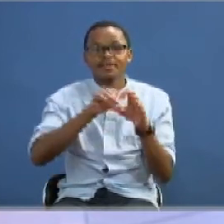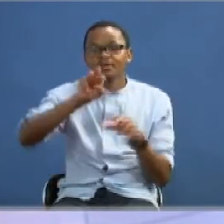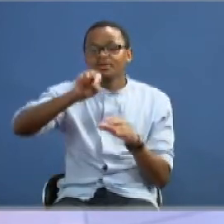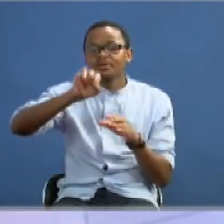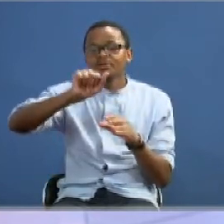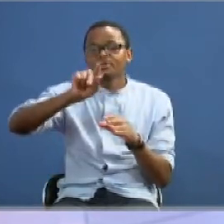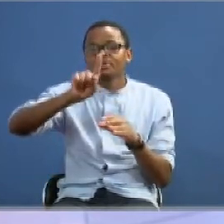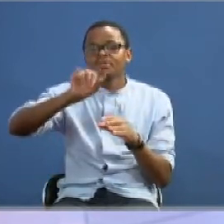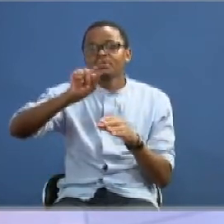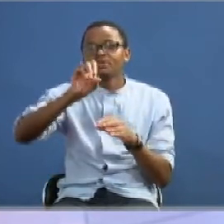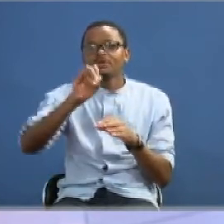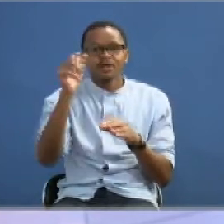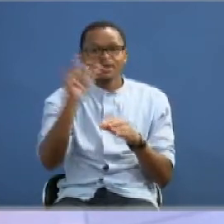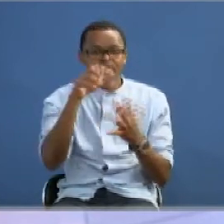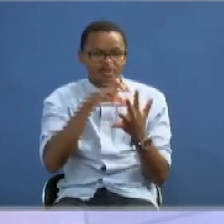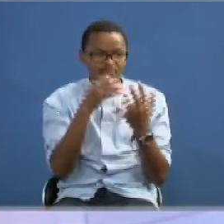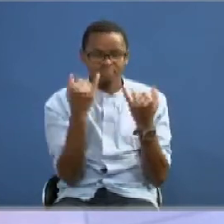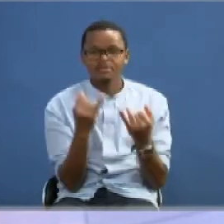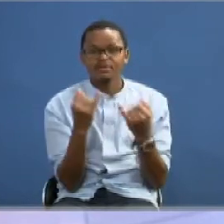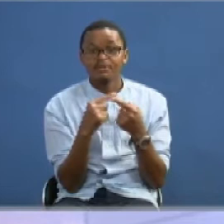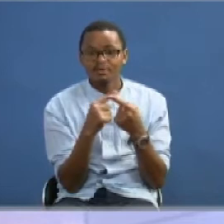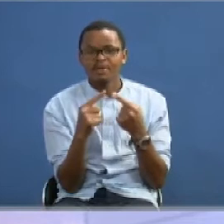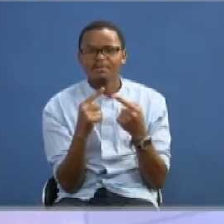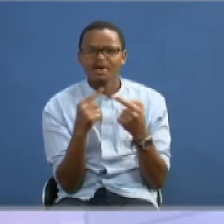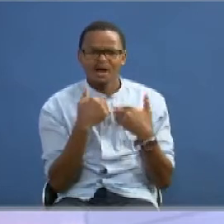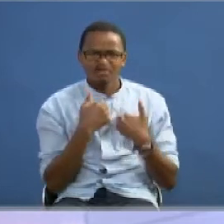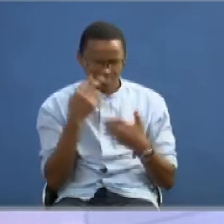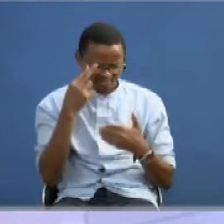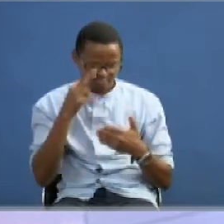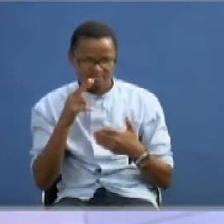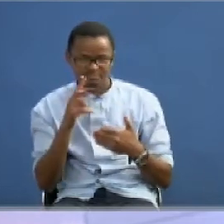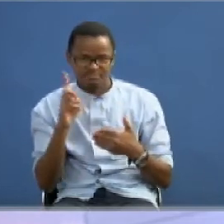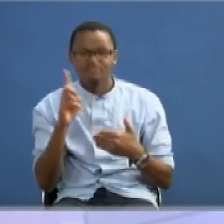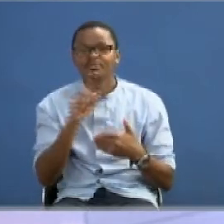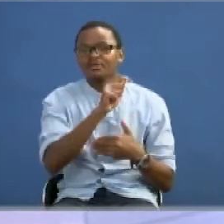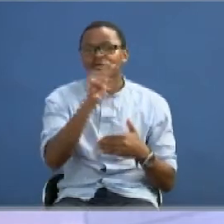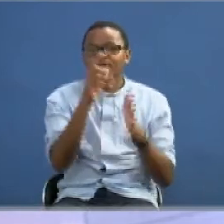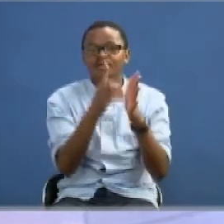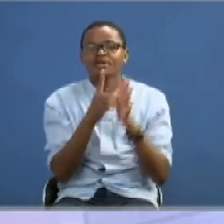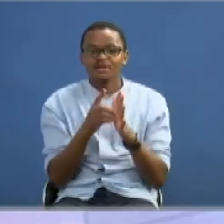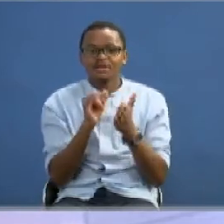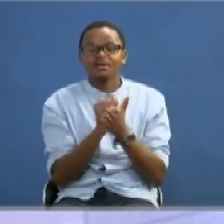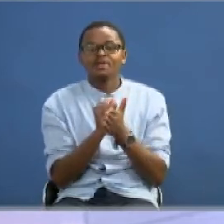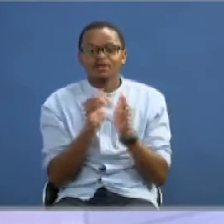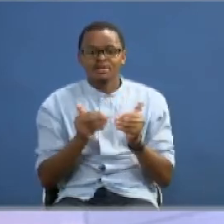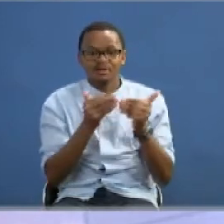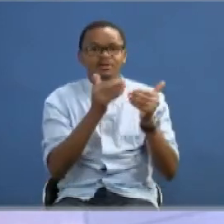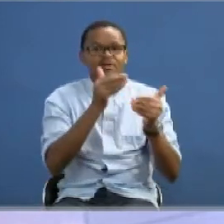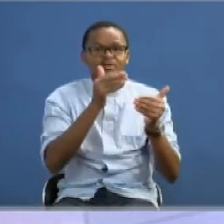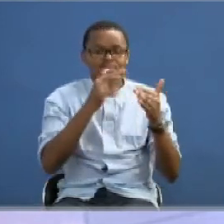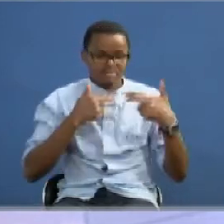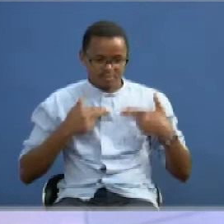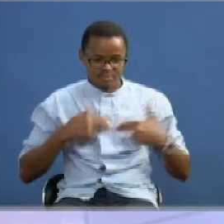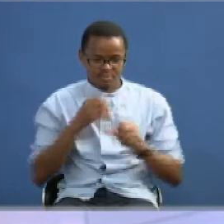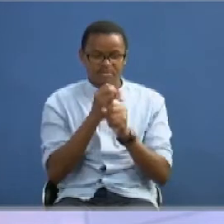County, of course, you've not reported any case so far, but have you checked into the demands that are being given by the health workers